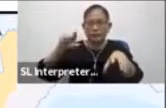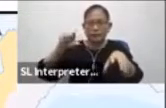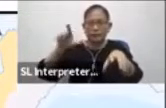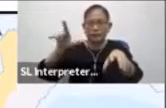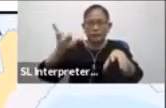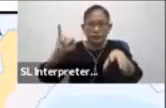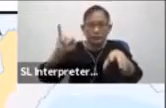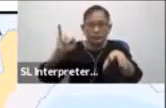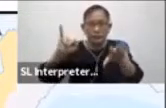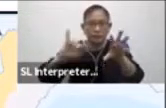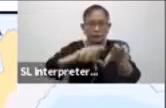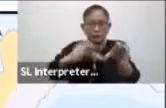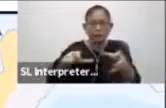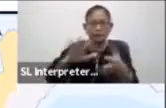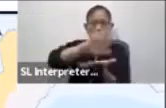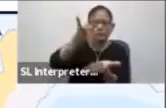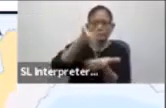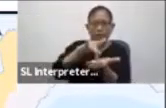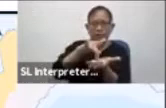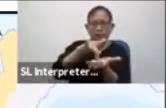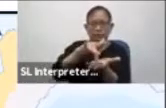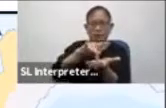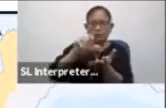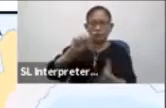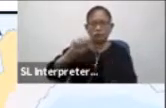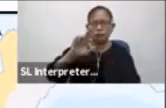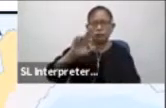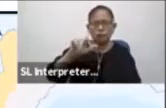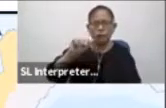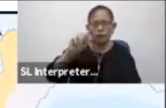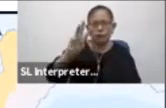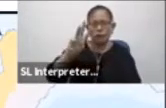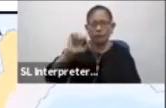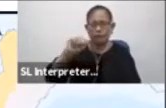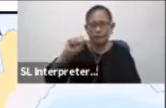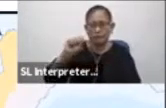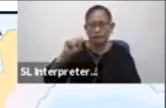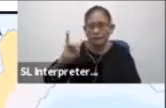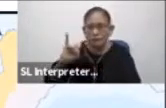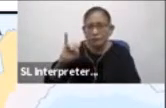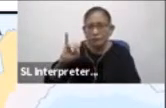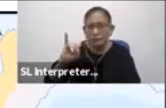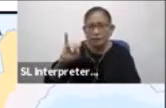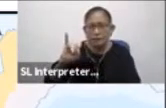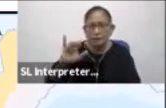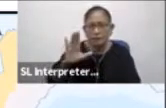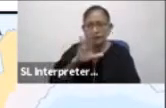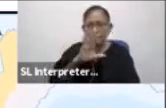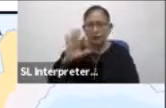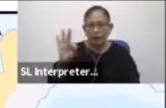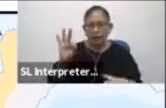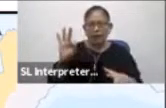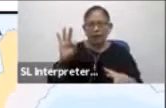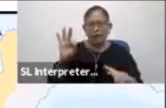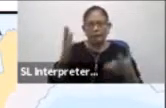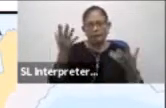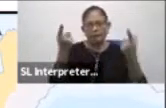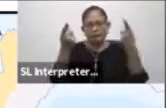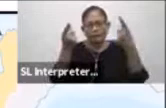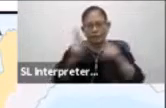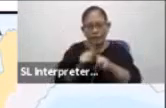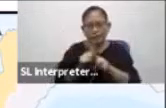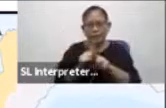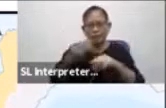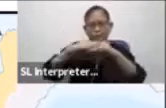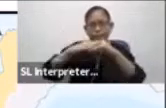in Central Sulawesi, the Celebes. And it claimed around 3,000, more